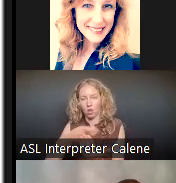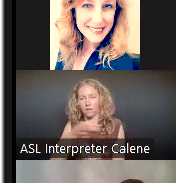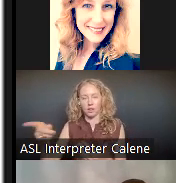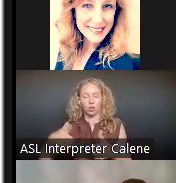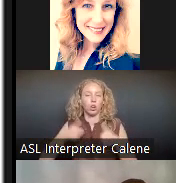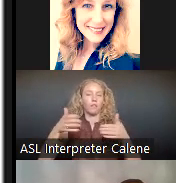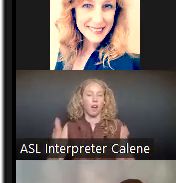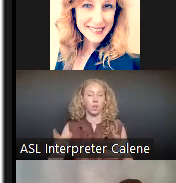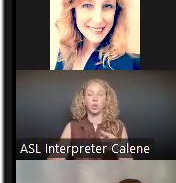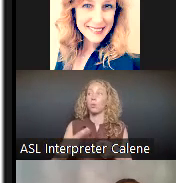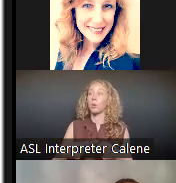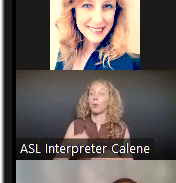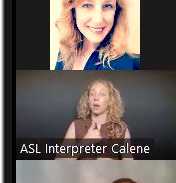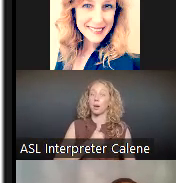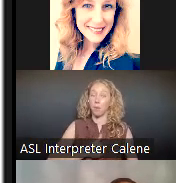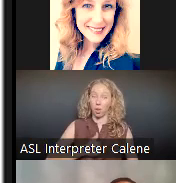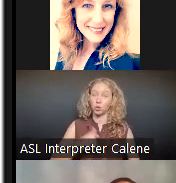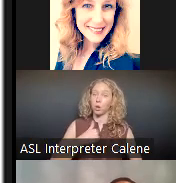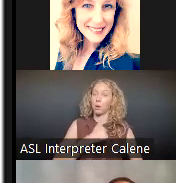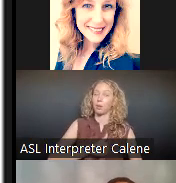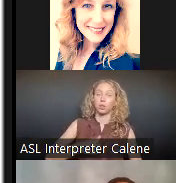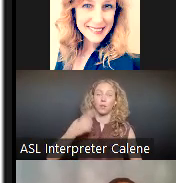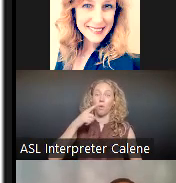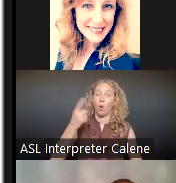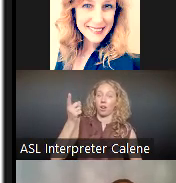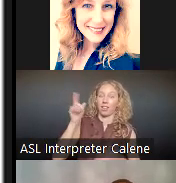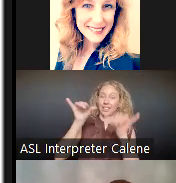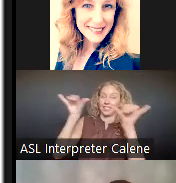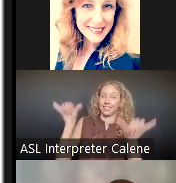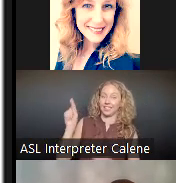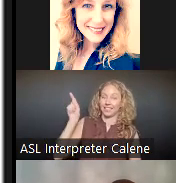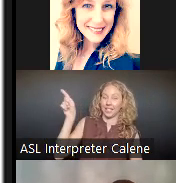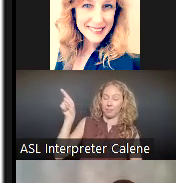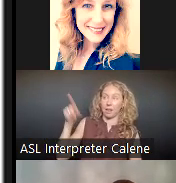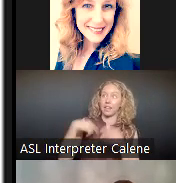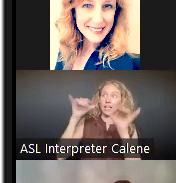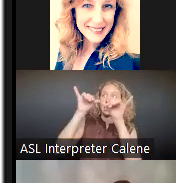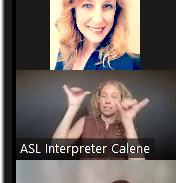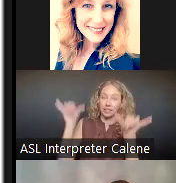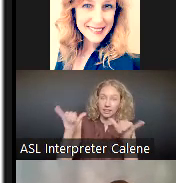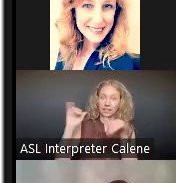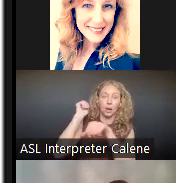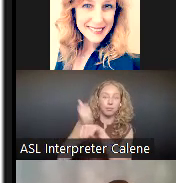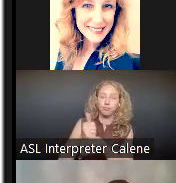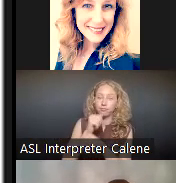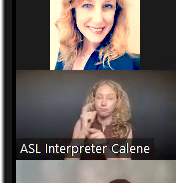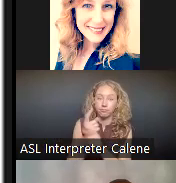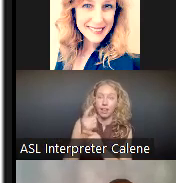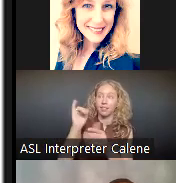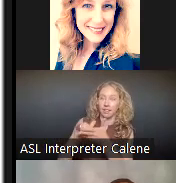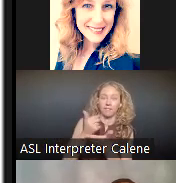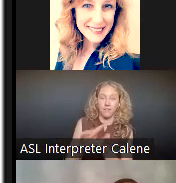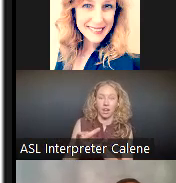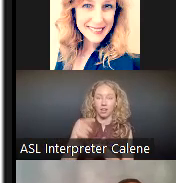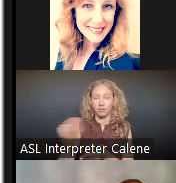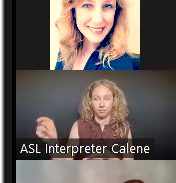we apologize, we're apologizing on behalf of the system that failed them, right? For those that work in law